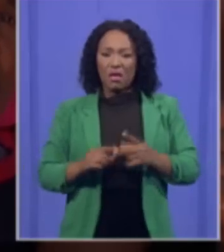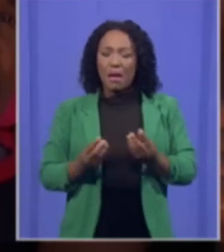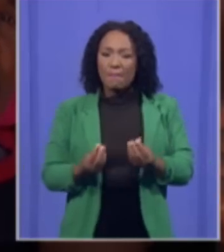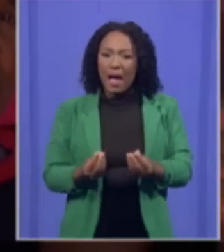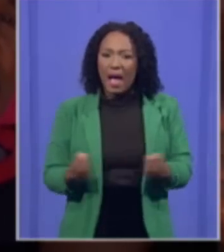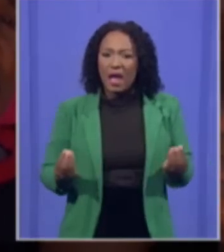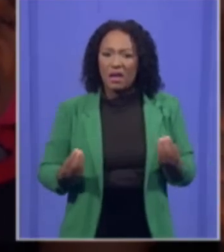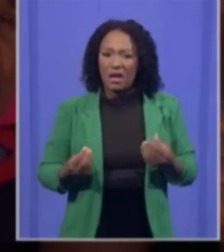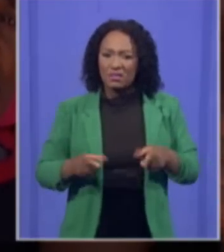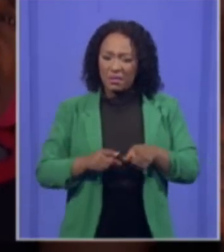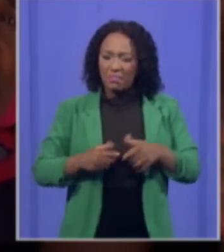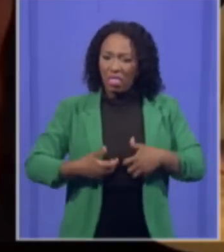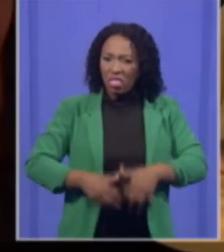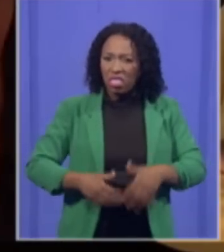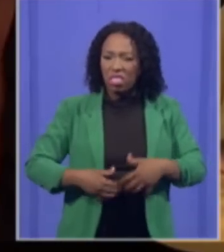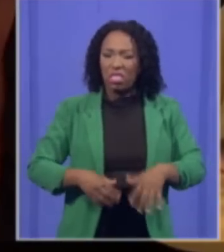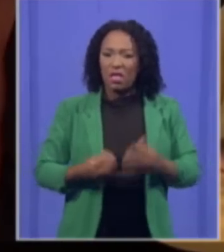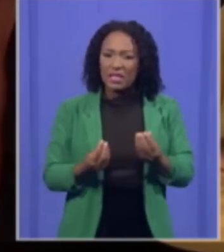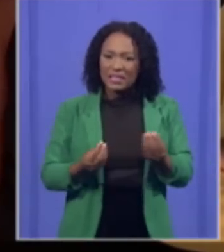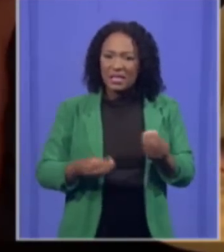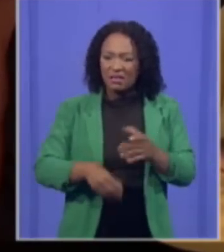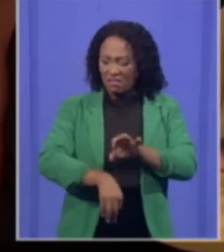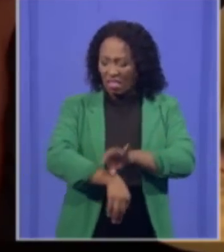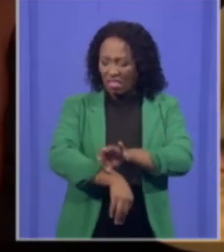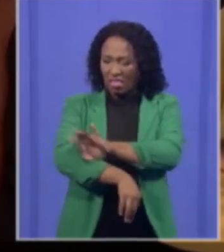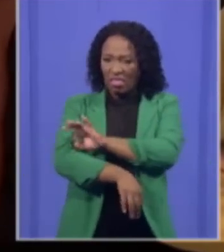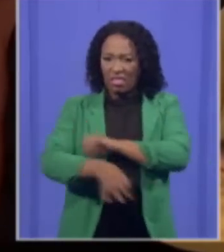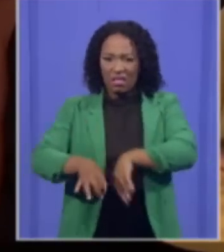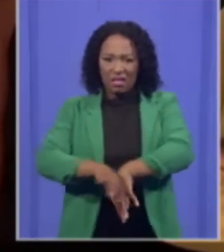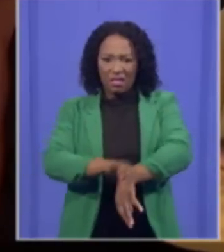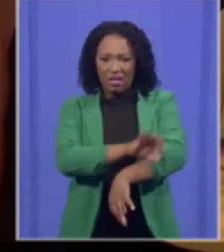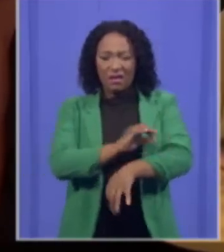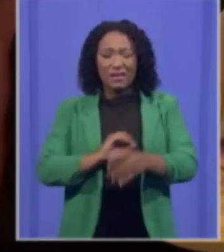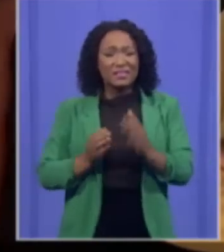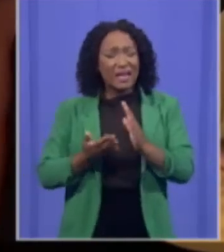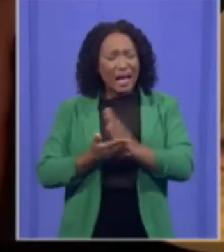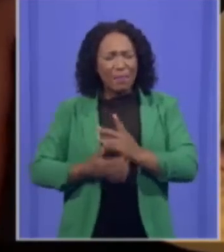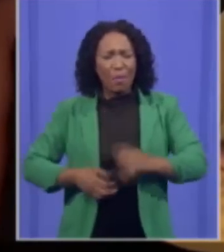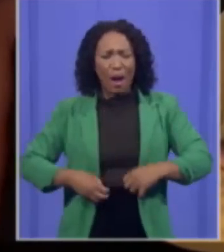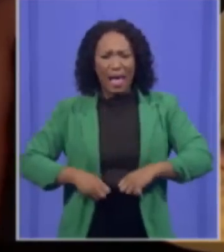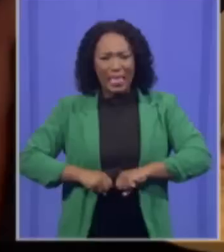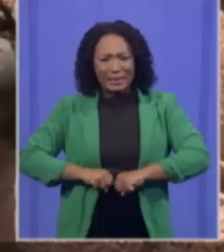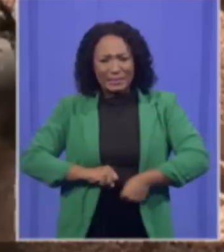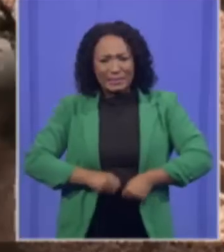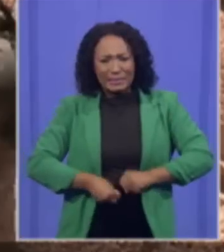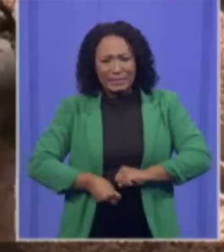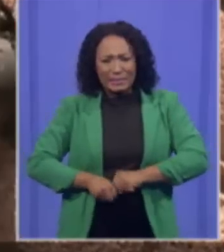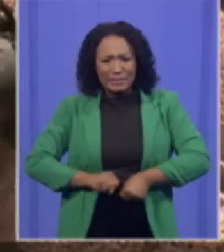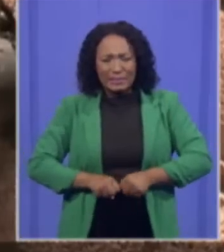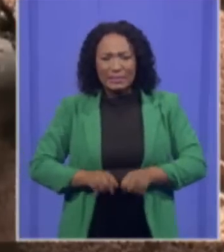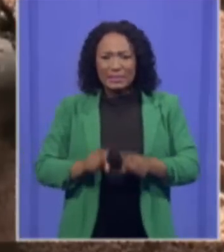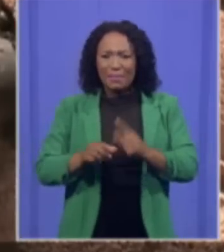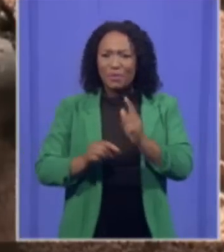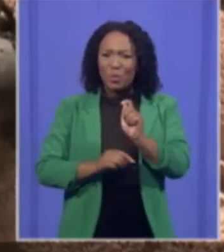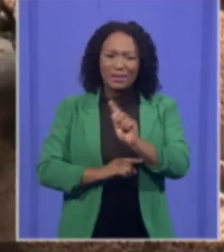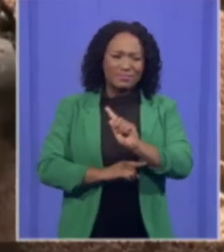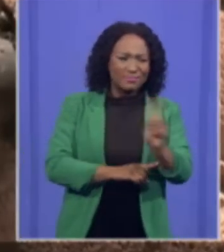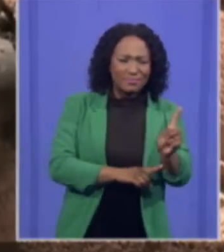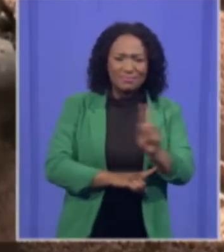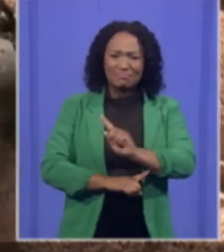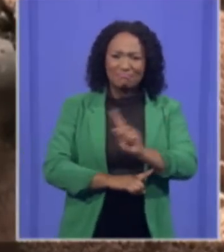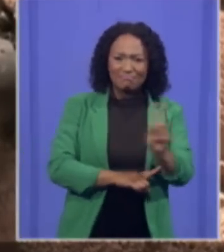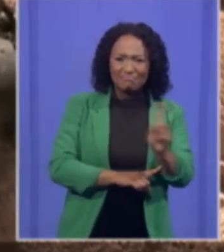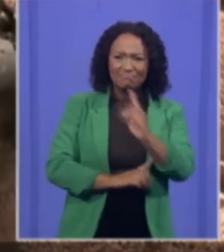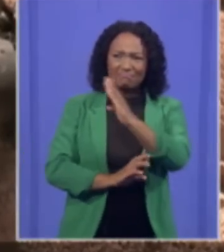bana ba hladi le magopo a re tshwarisa mala a bohloko o tsholla go e toilet ha ga go ka letsatsi. Ba bang dipompo di